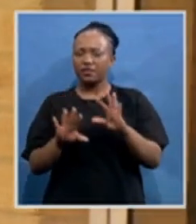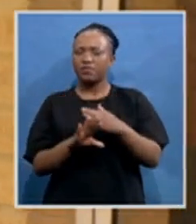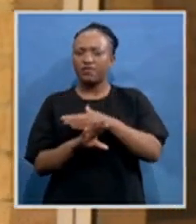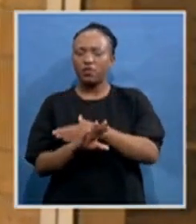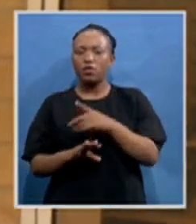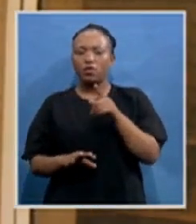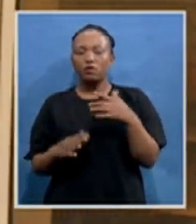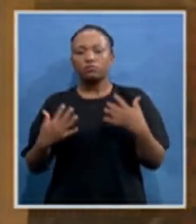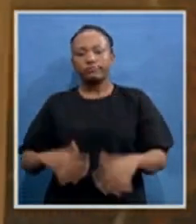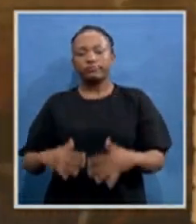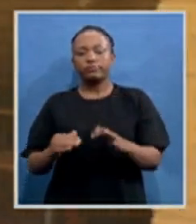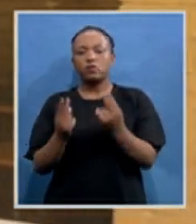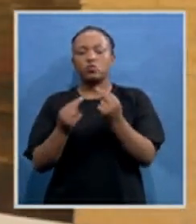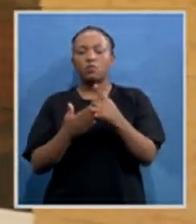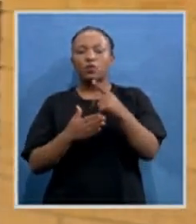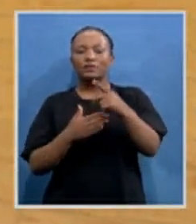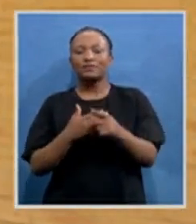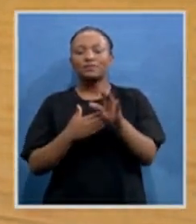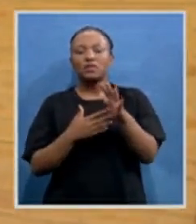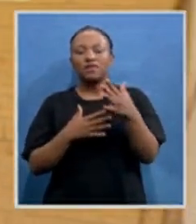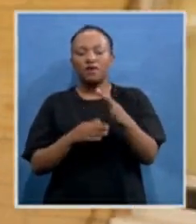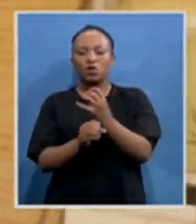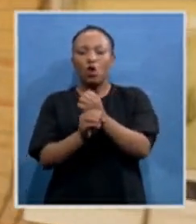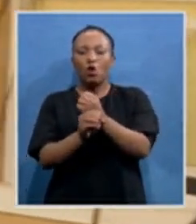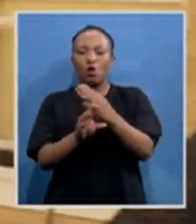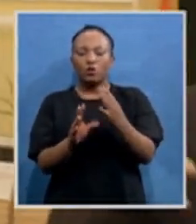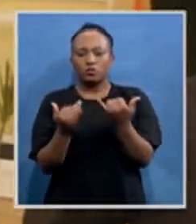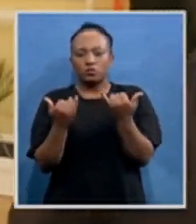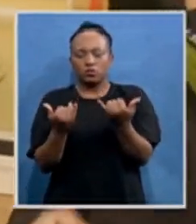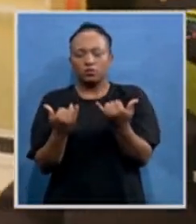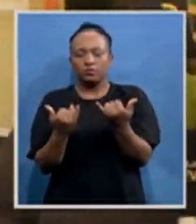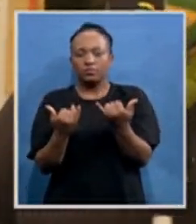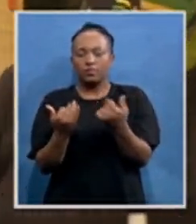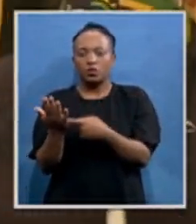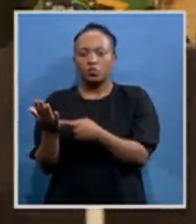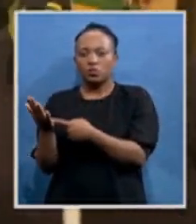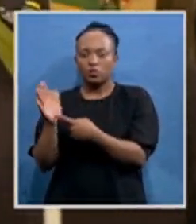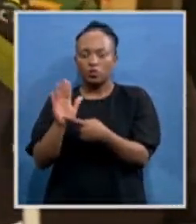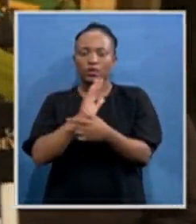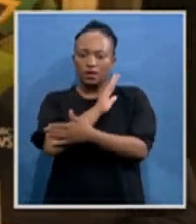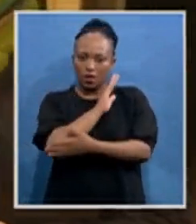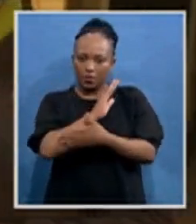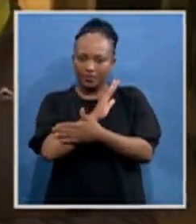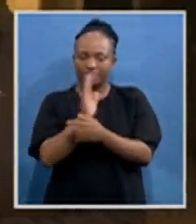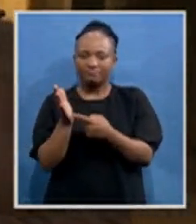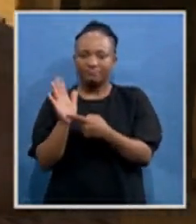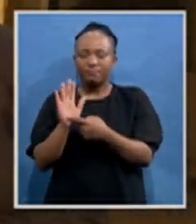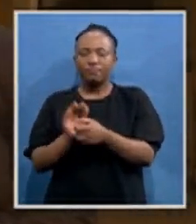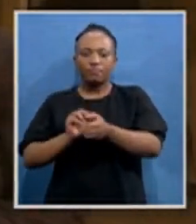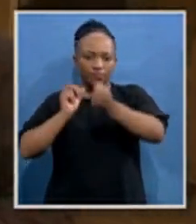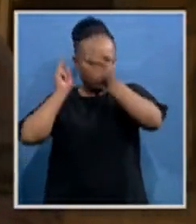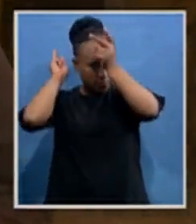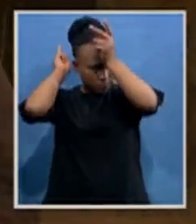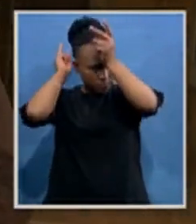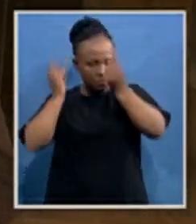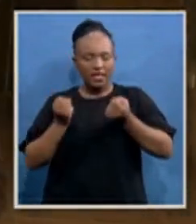is being launched today, to spread it across the country, where correctional services wants to become self-sufficient